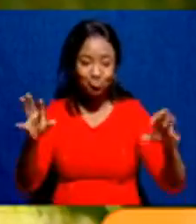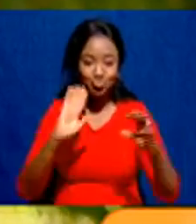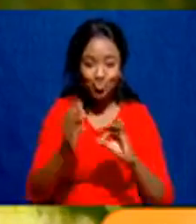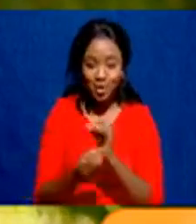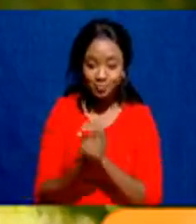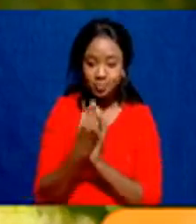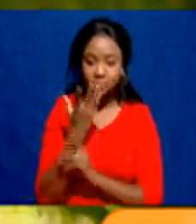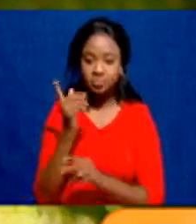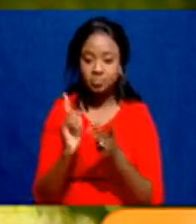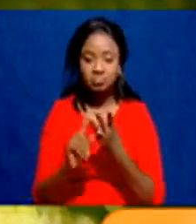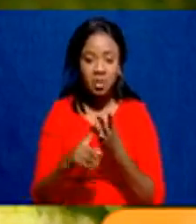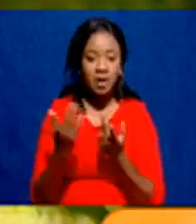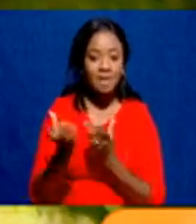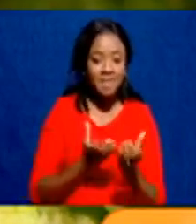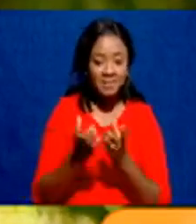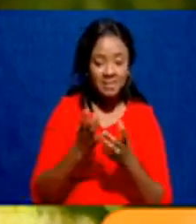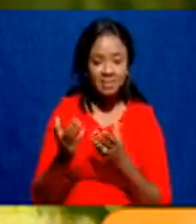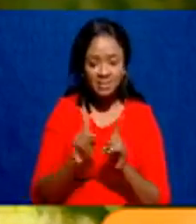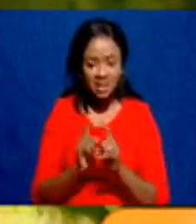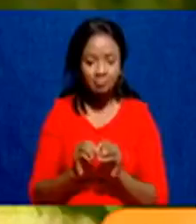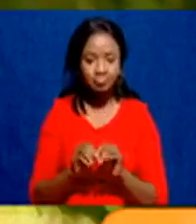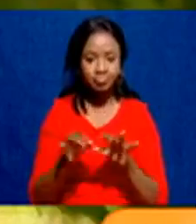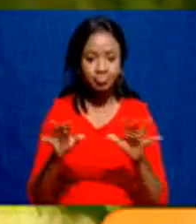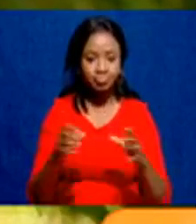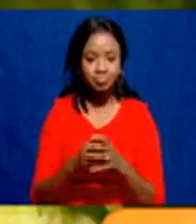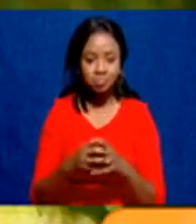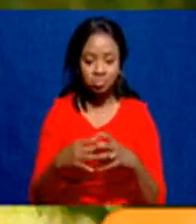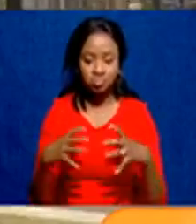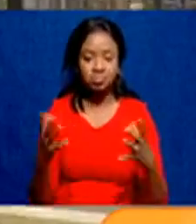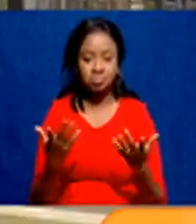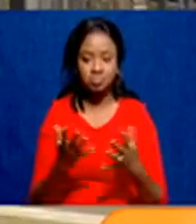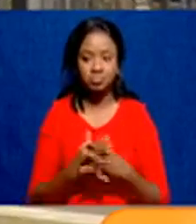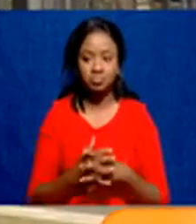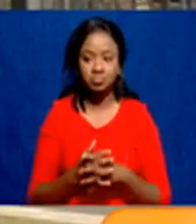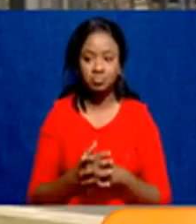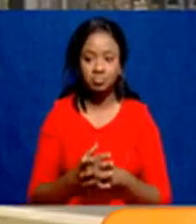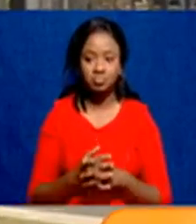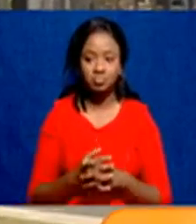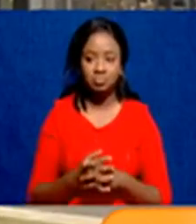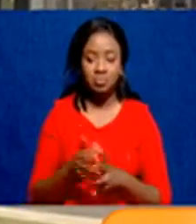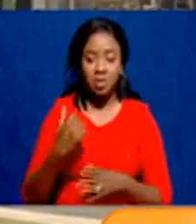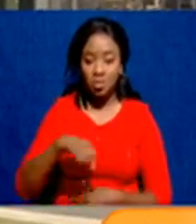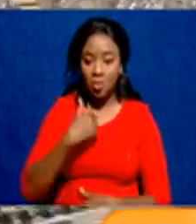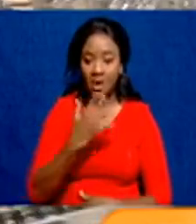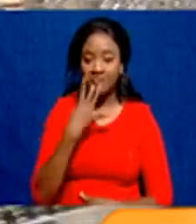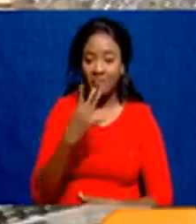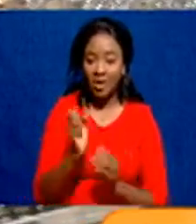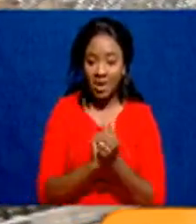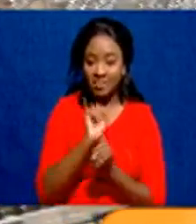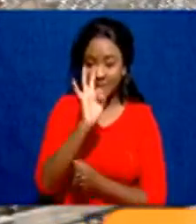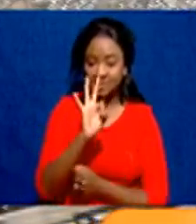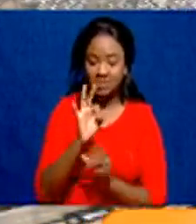environment within that community would definitely be highly upgraded. There are 413 nuclear